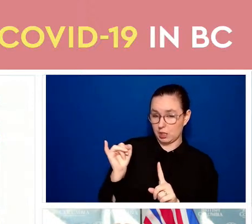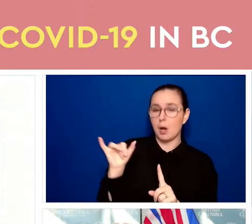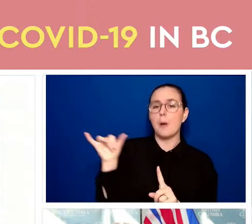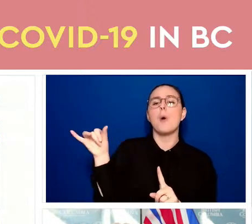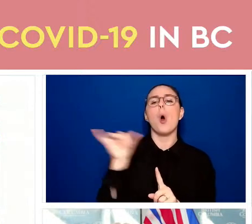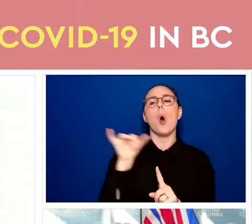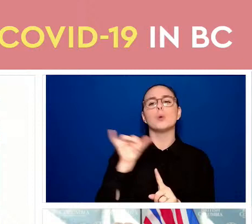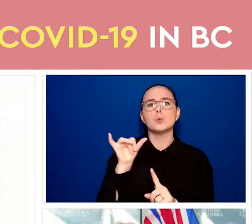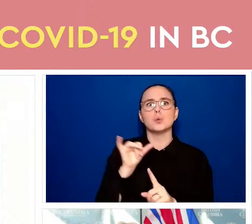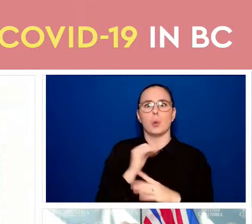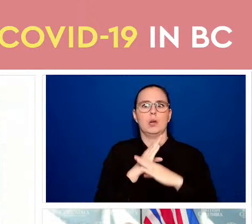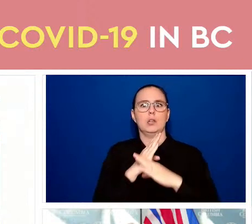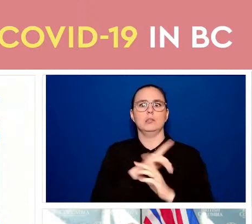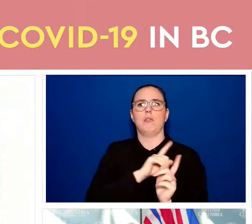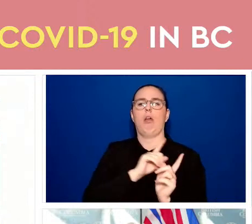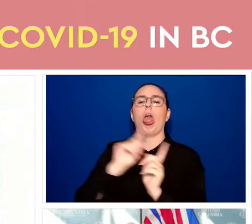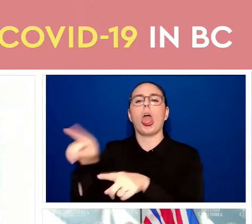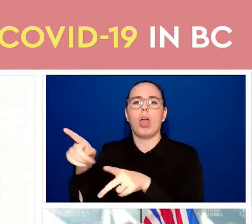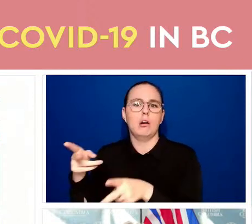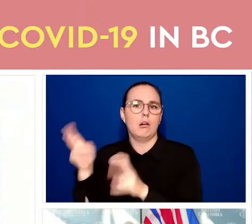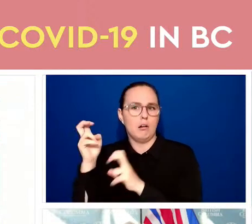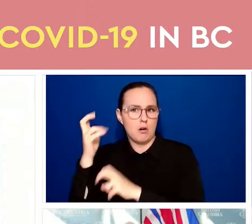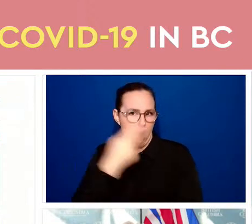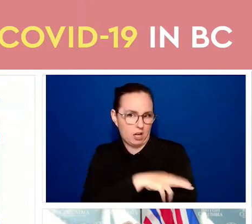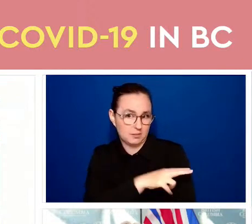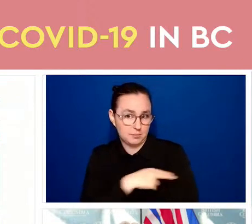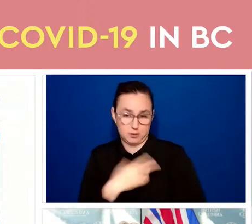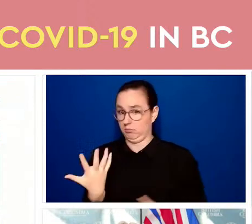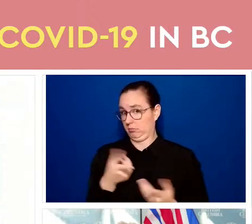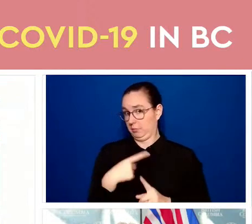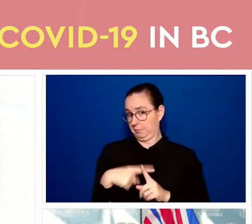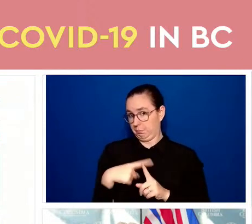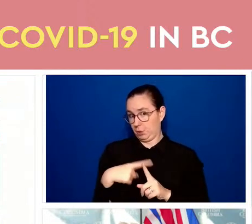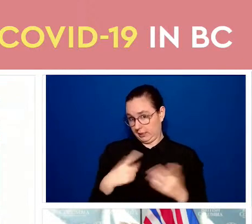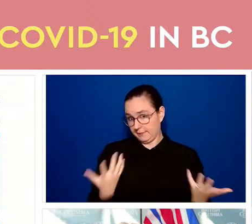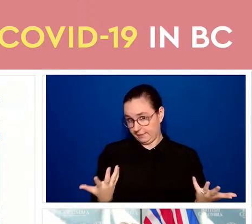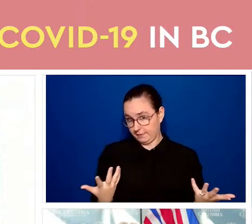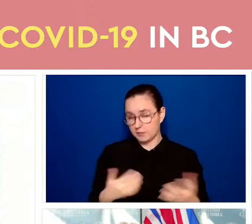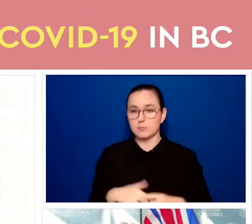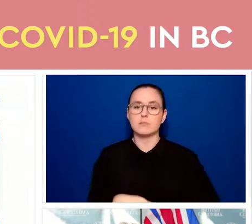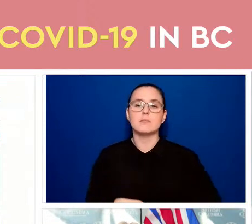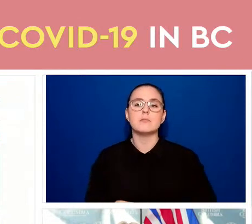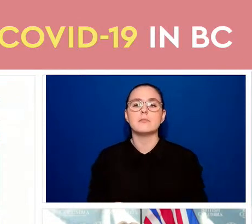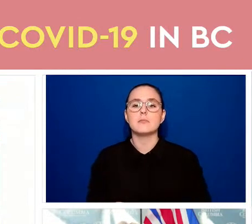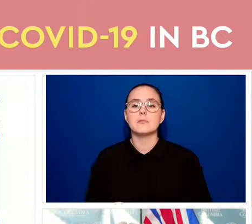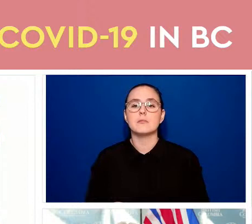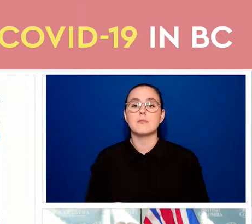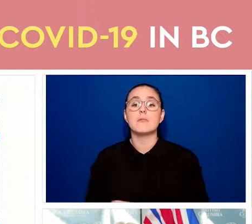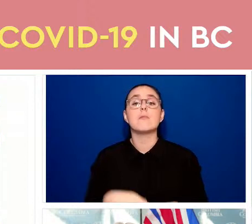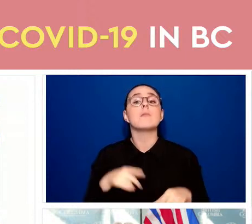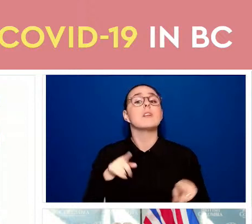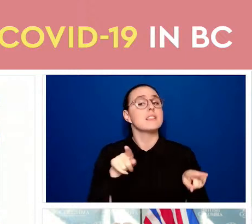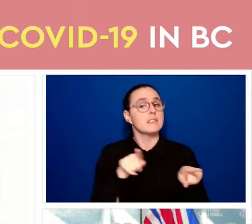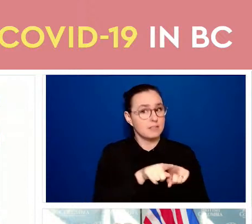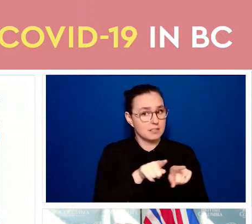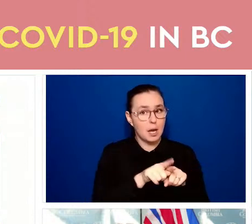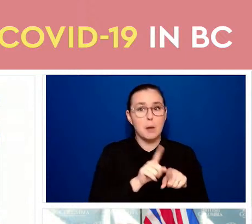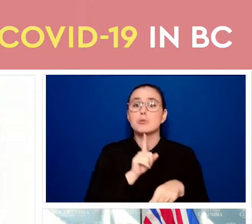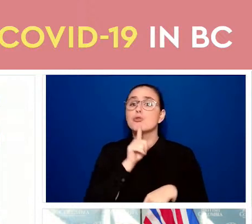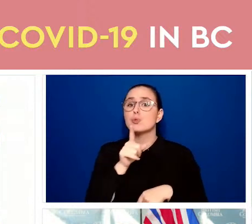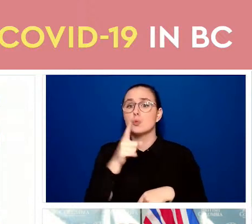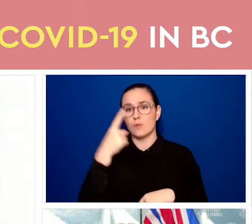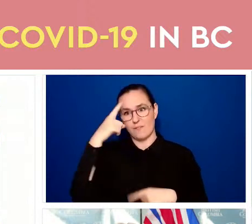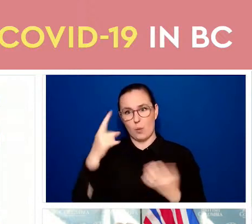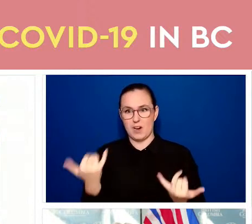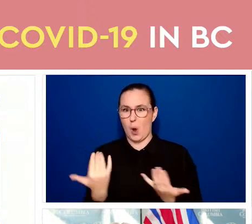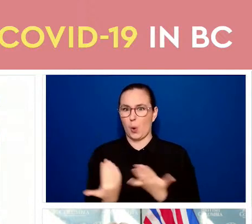So this is good news, and it also includes the period of time where the Delta variant has been the majority of cases that have caused illness